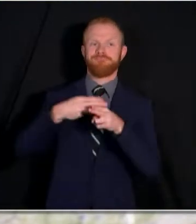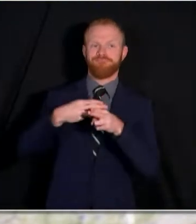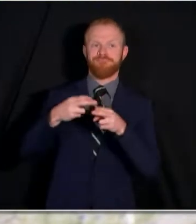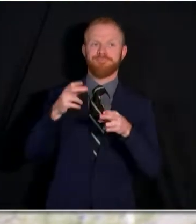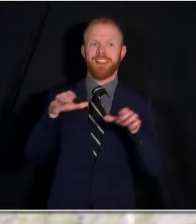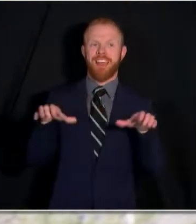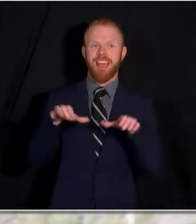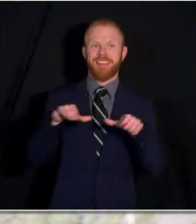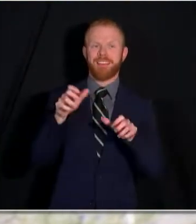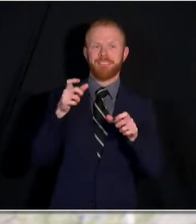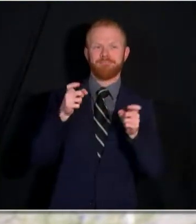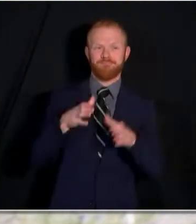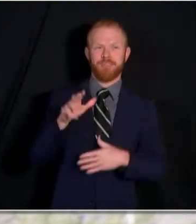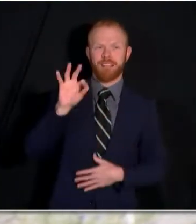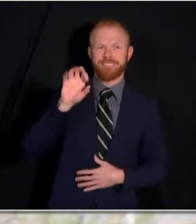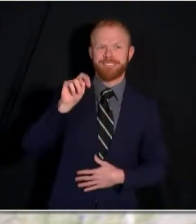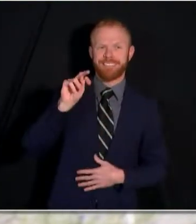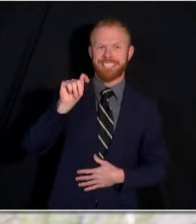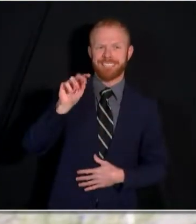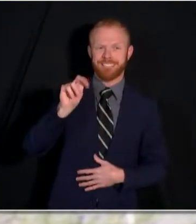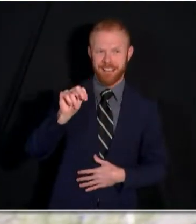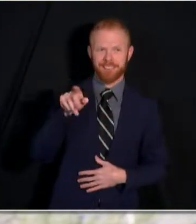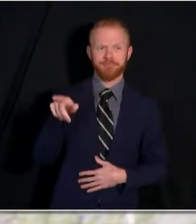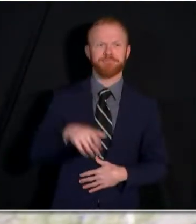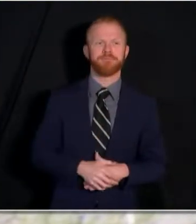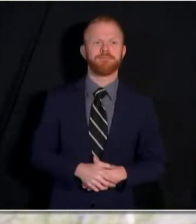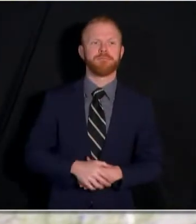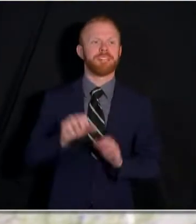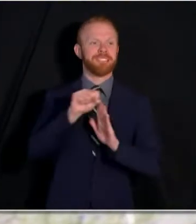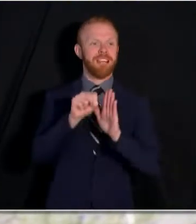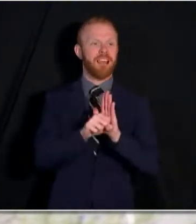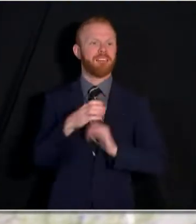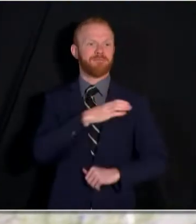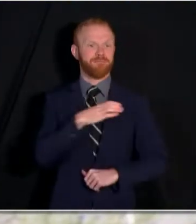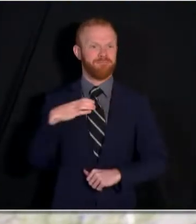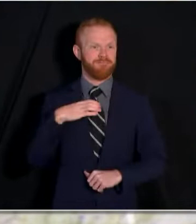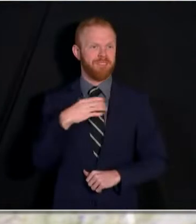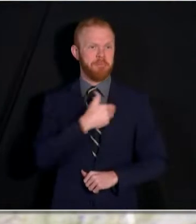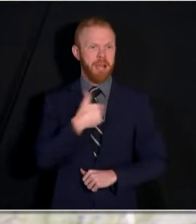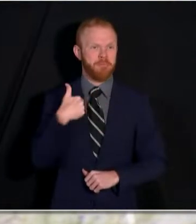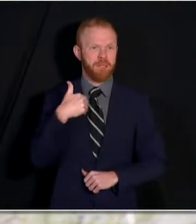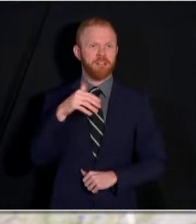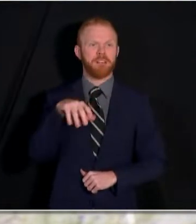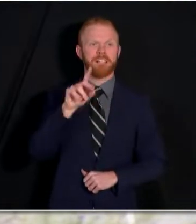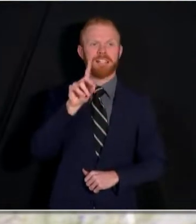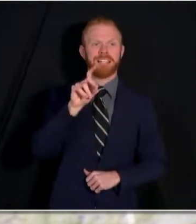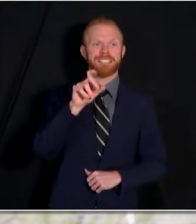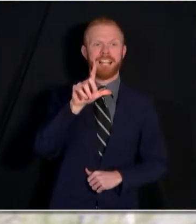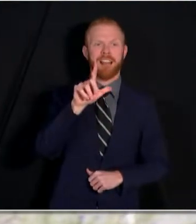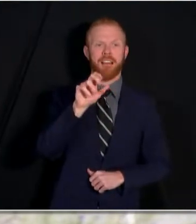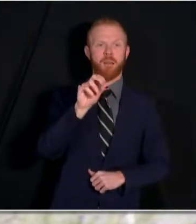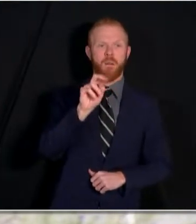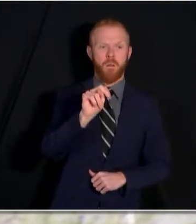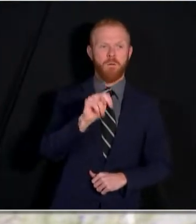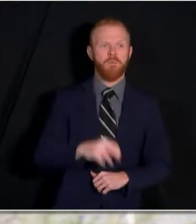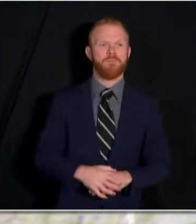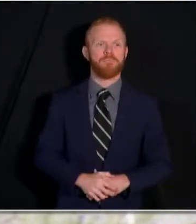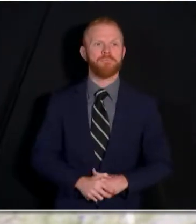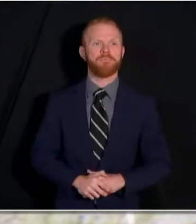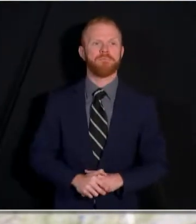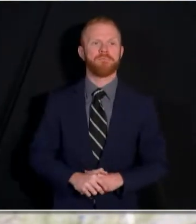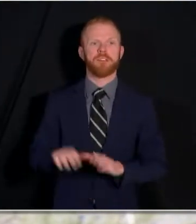Eric Garcetti, Council Member Kevin De Leon, Assembly Member Wendy Carrillo, Congressmember Jimmy